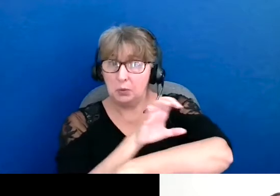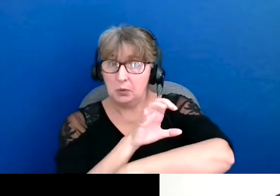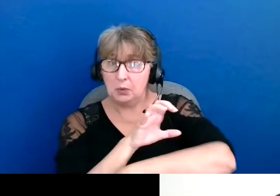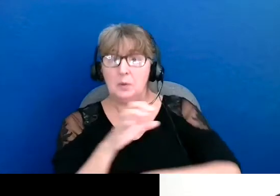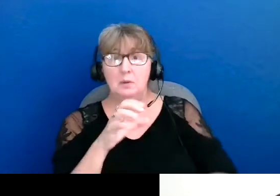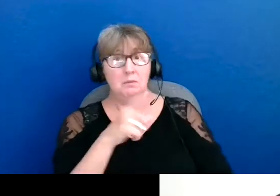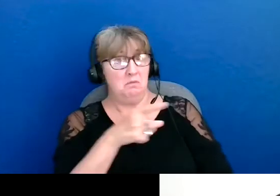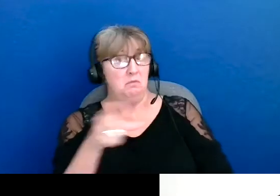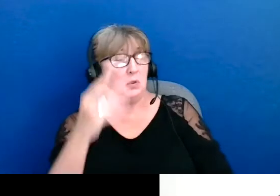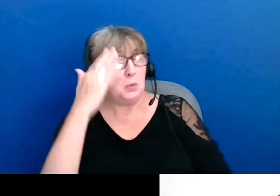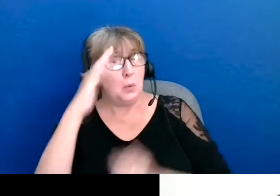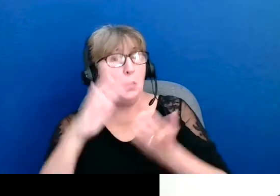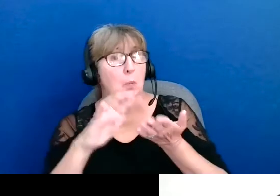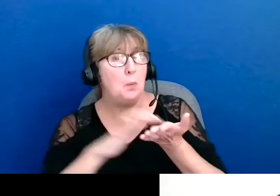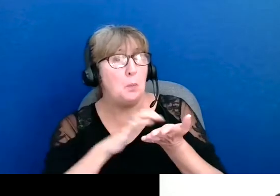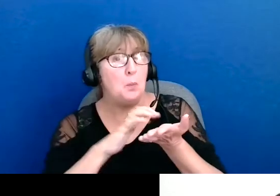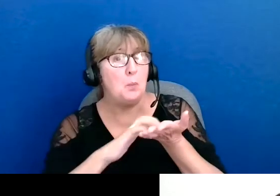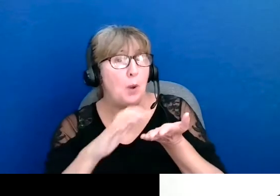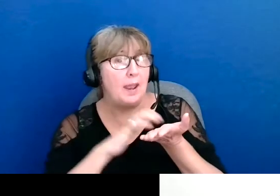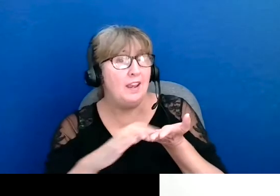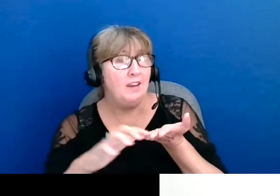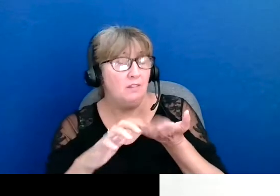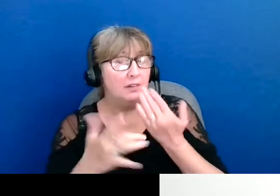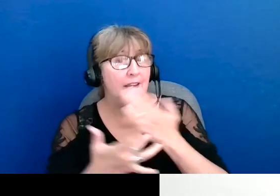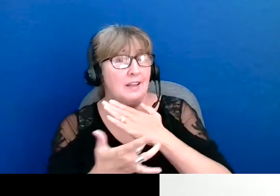know Braille technology, this is a Braille